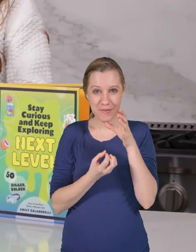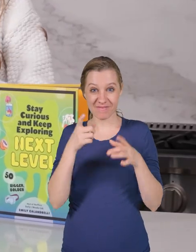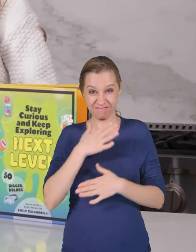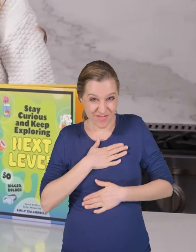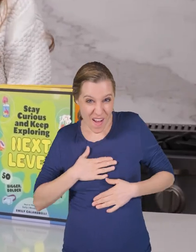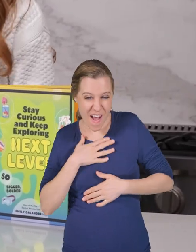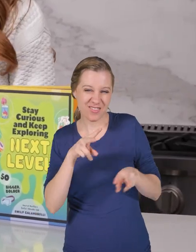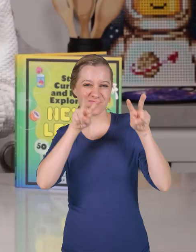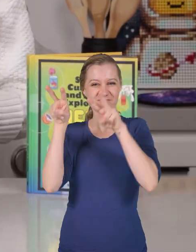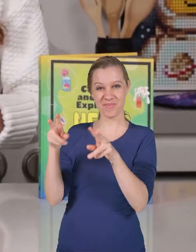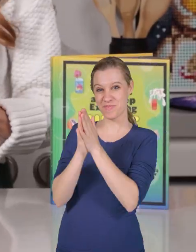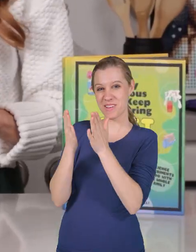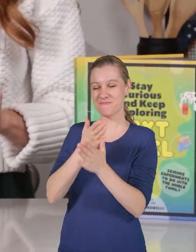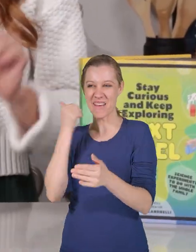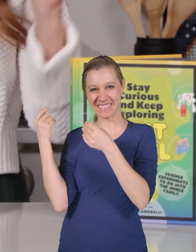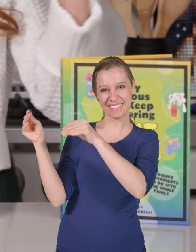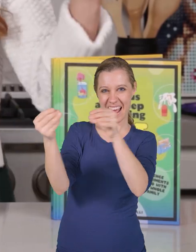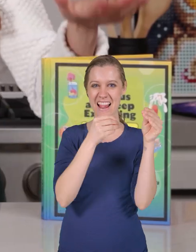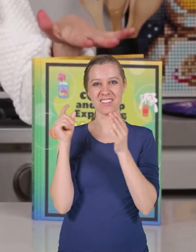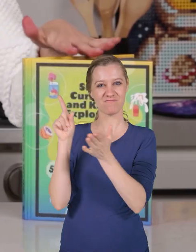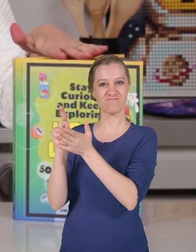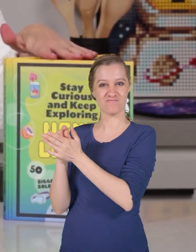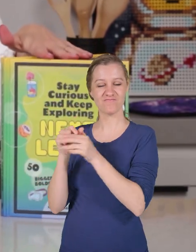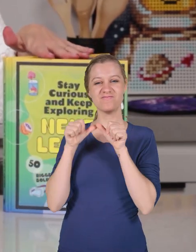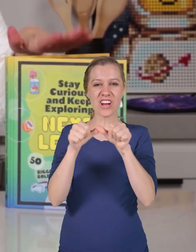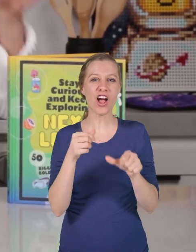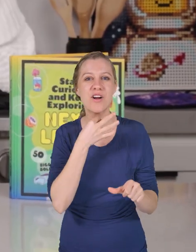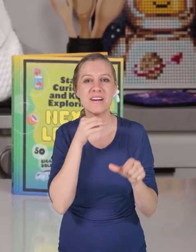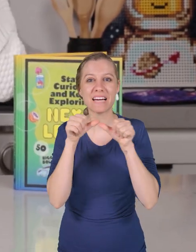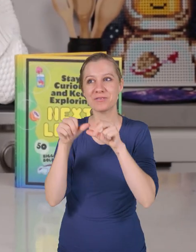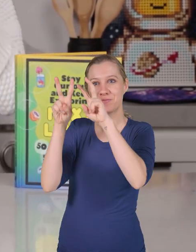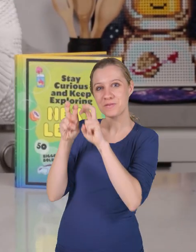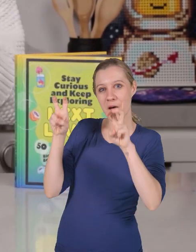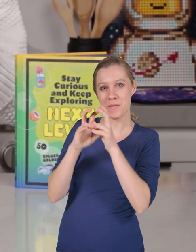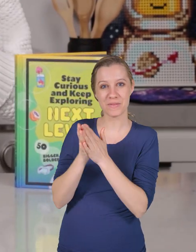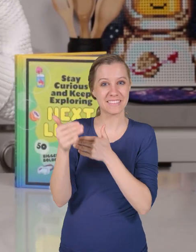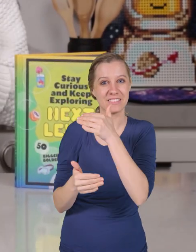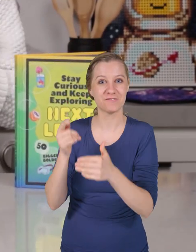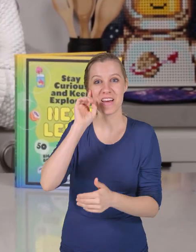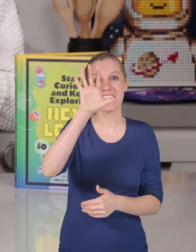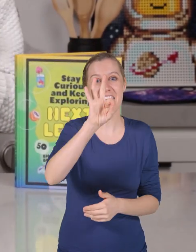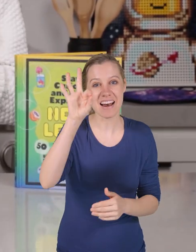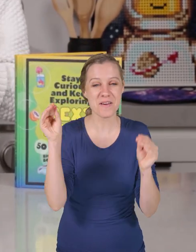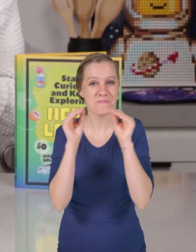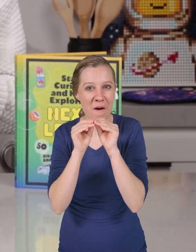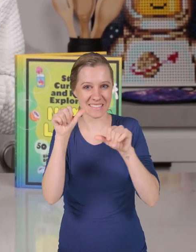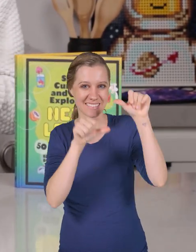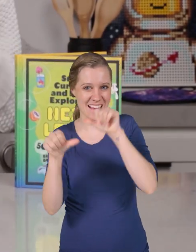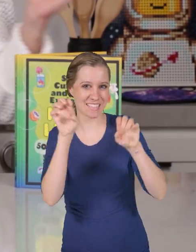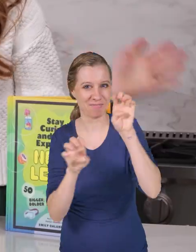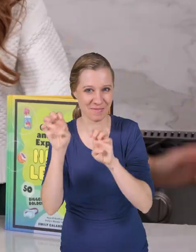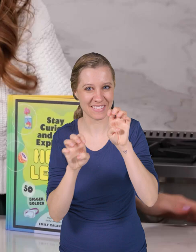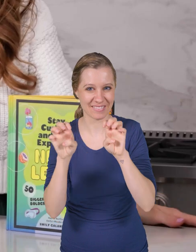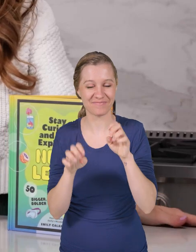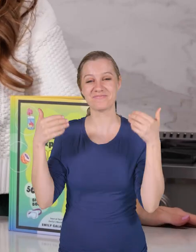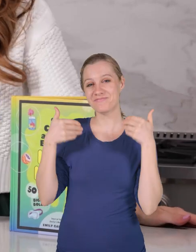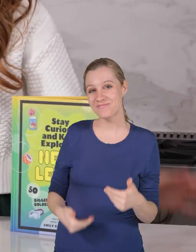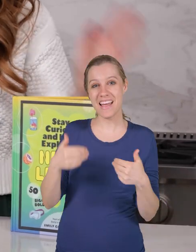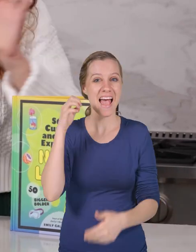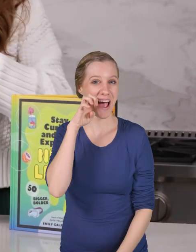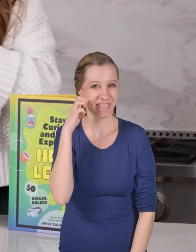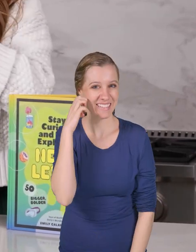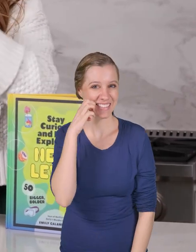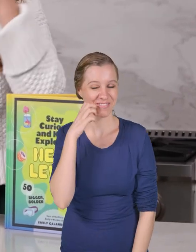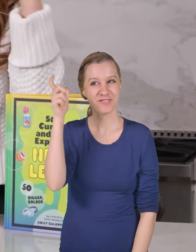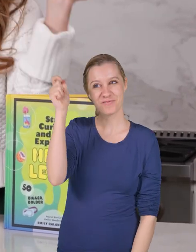this one, be sure to check out my best-selling Stay Curious and Keep Exploring book series for 99 more science experiments. I'm Emily